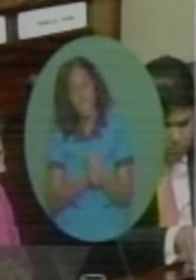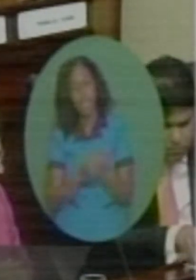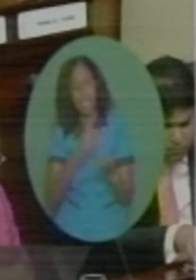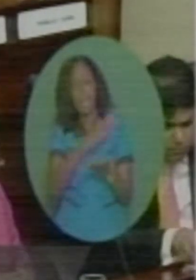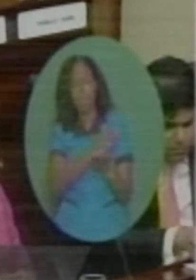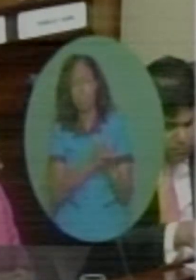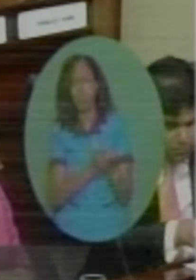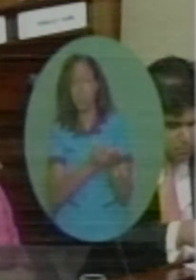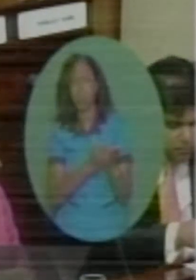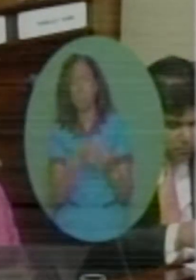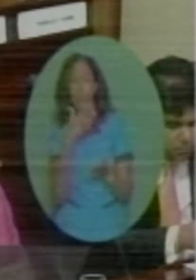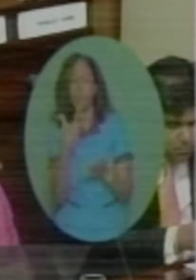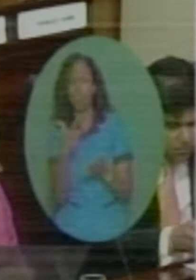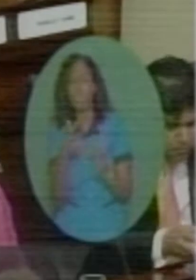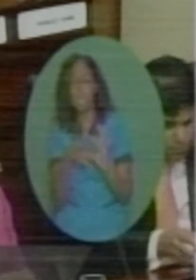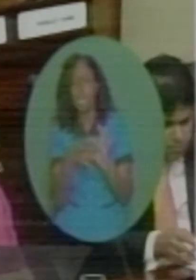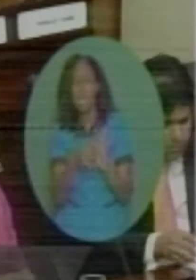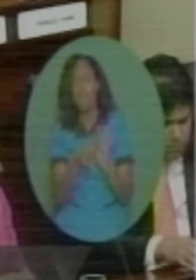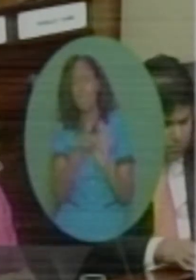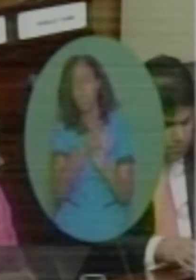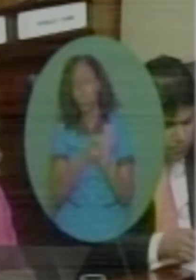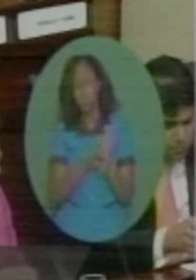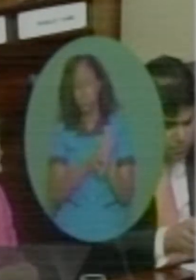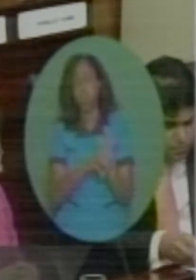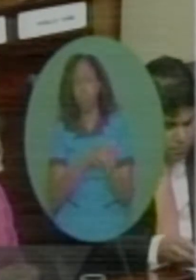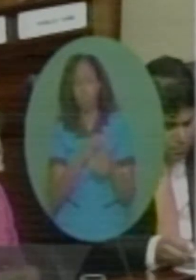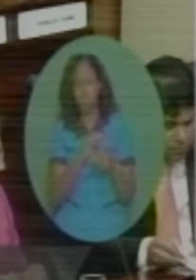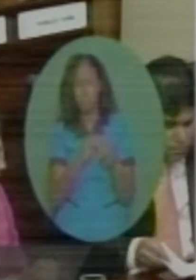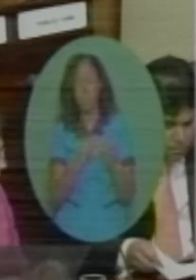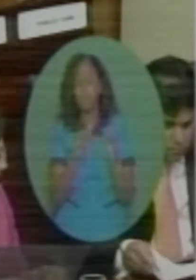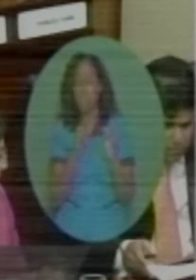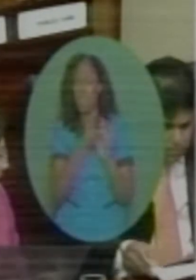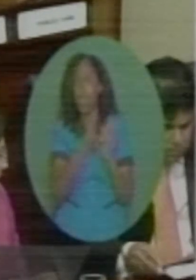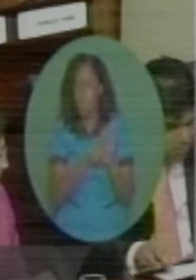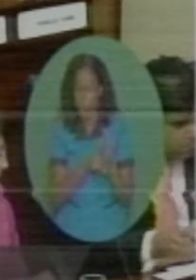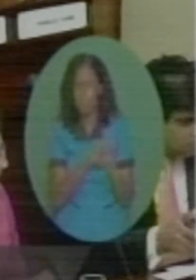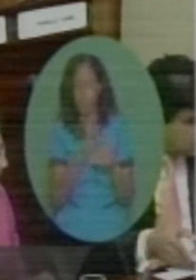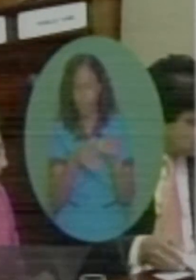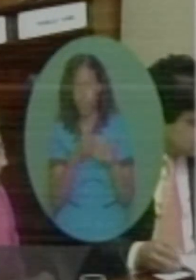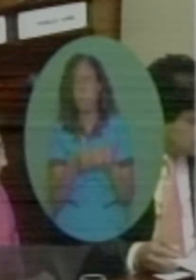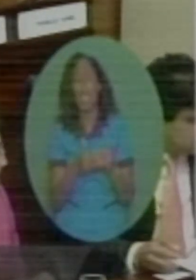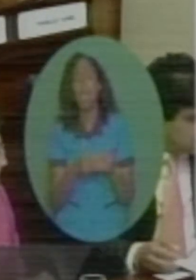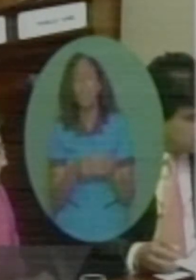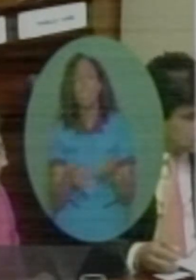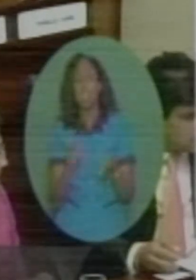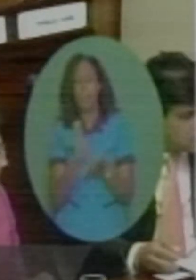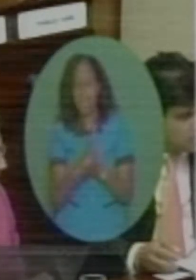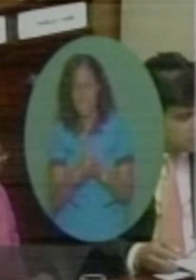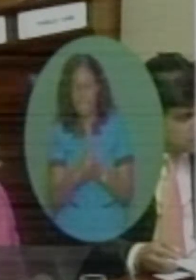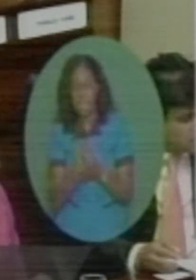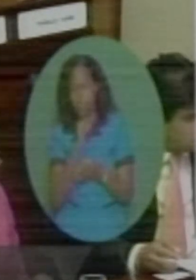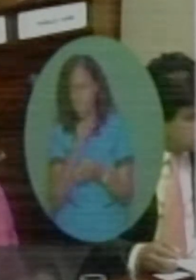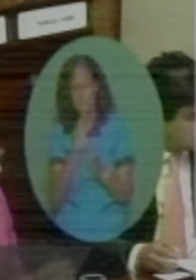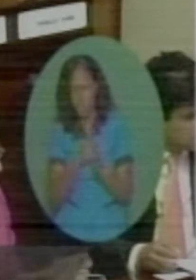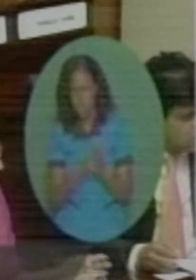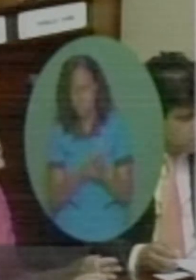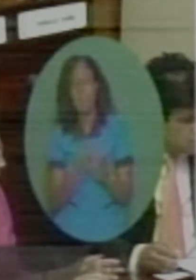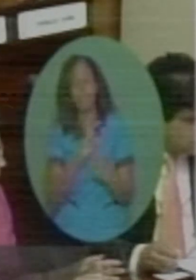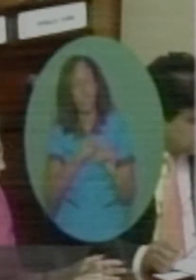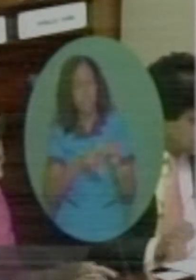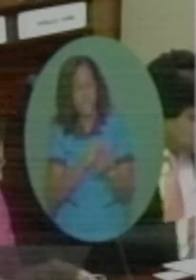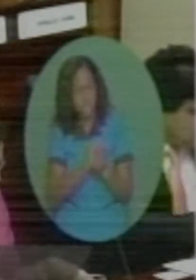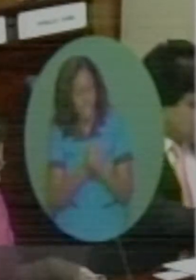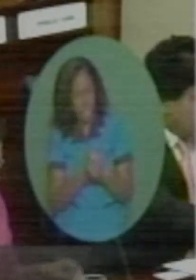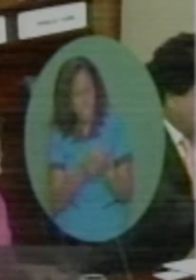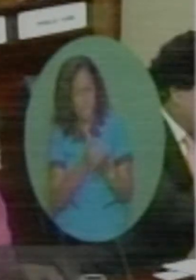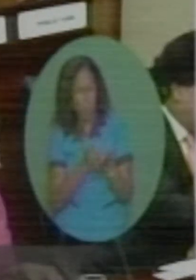Tax Act by redefining the qualifying capital base for these incentives by excluding retained earnings and reserves,